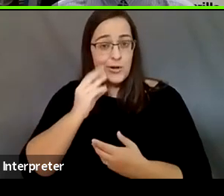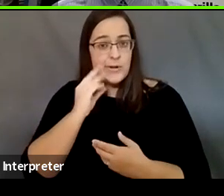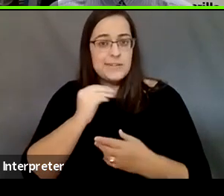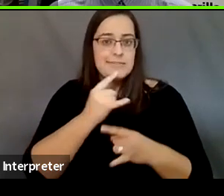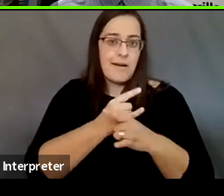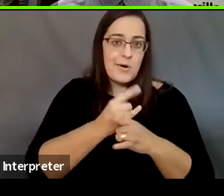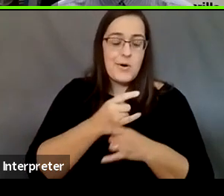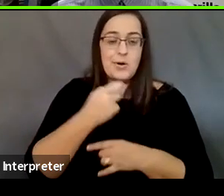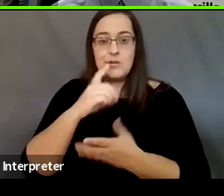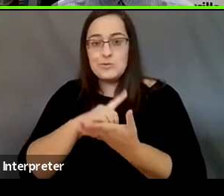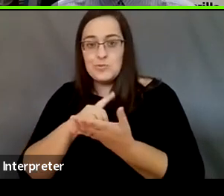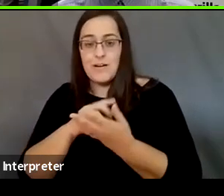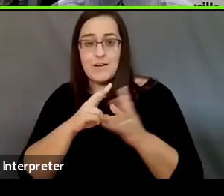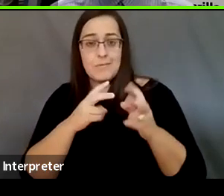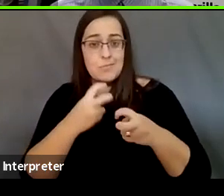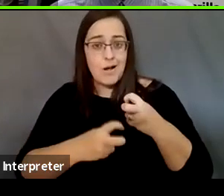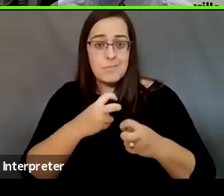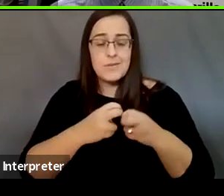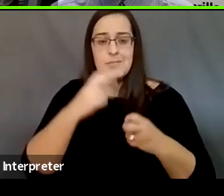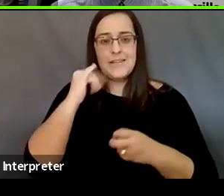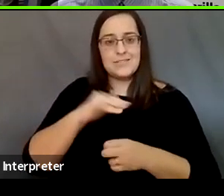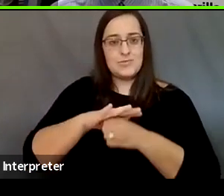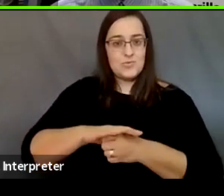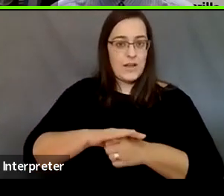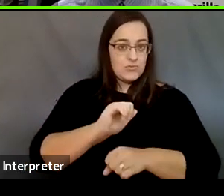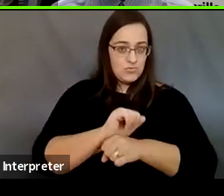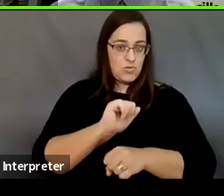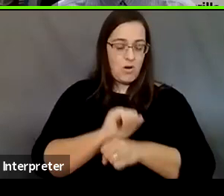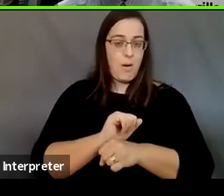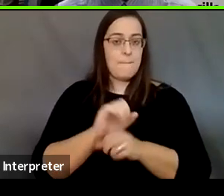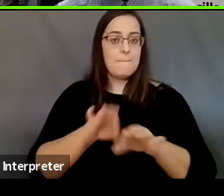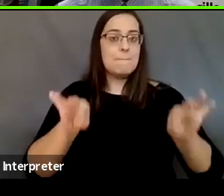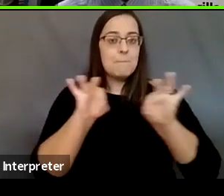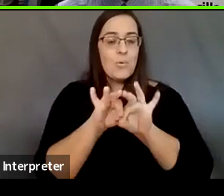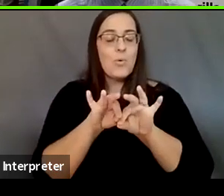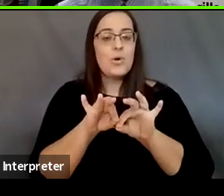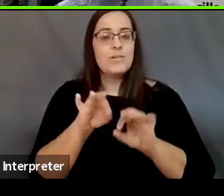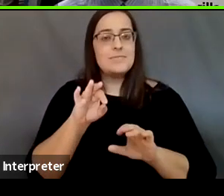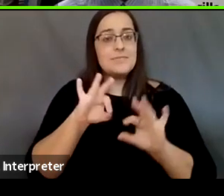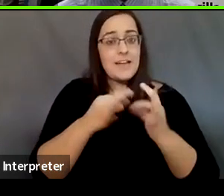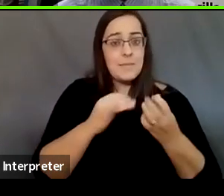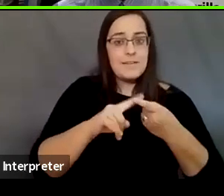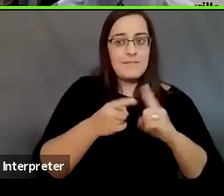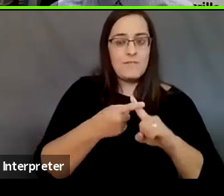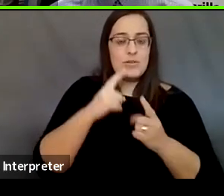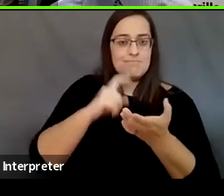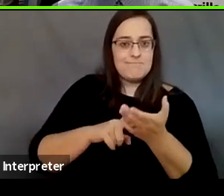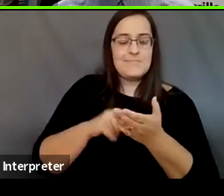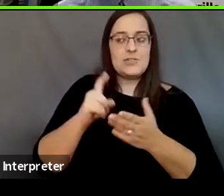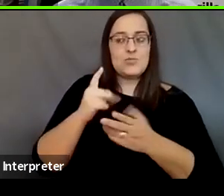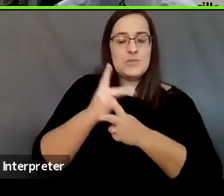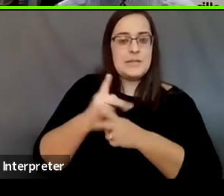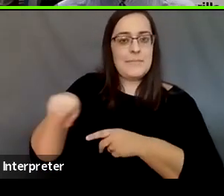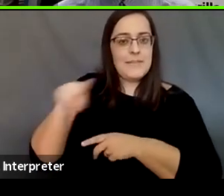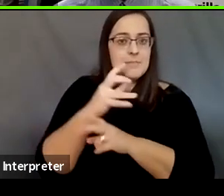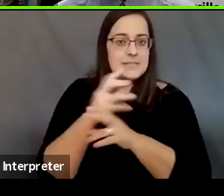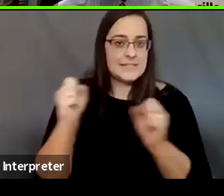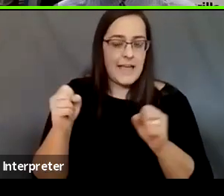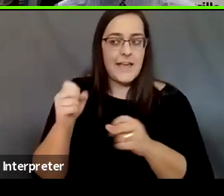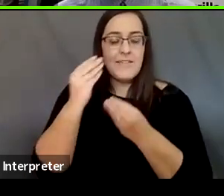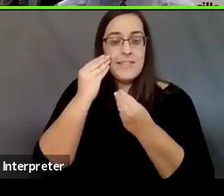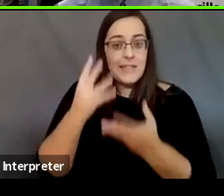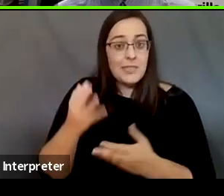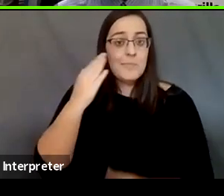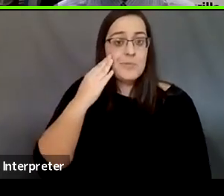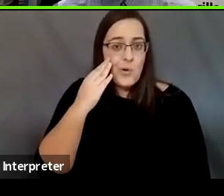important that all of us, families and friends of our first responders, are aware of this so we can help keep them safe, make them aware of resources like the